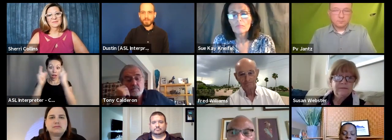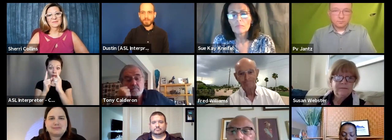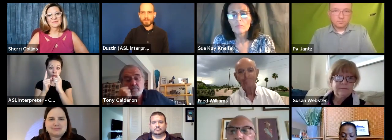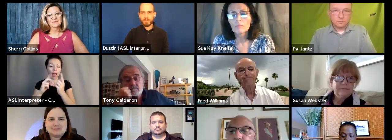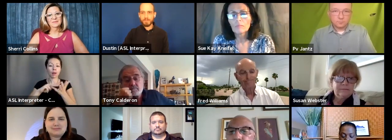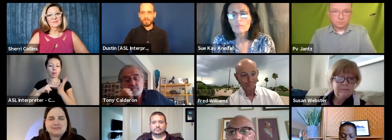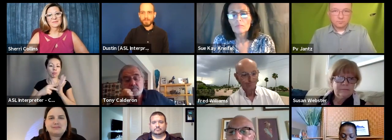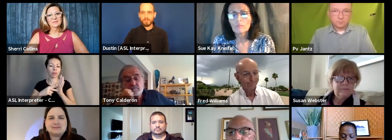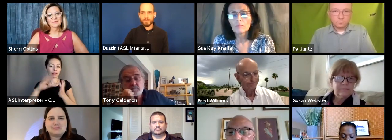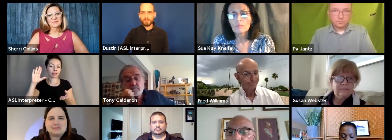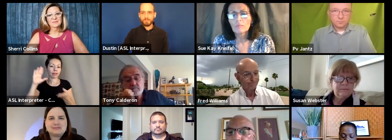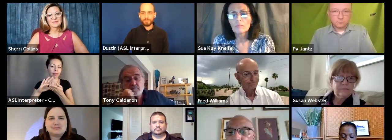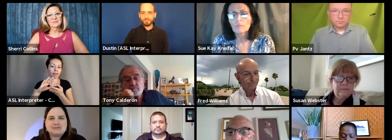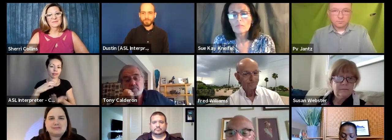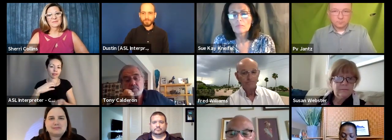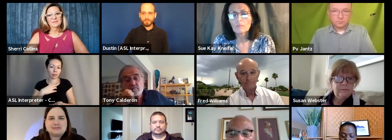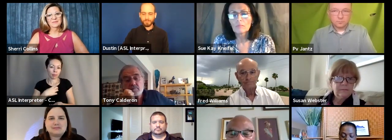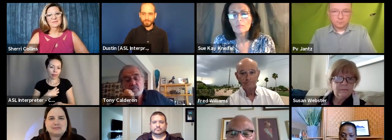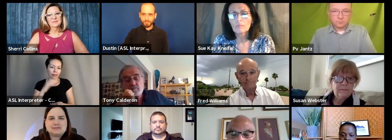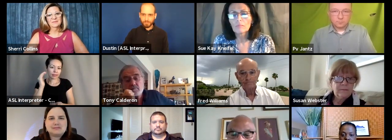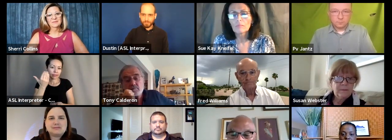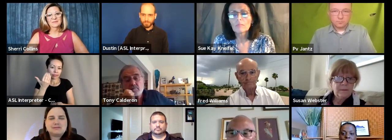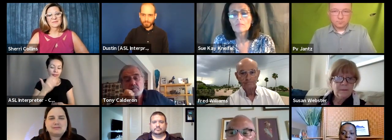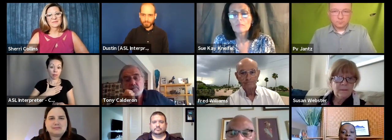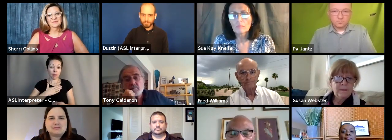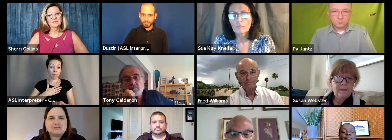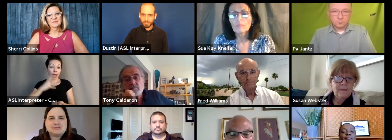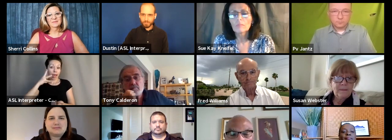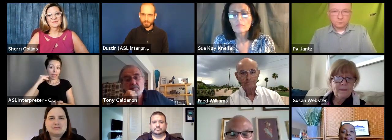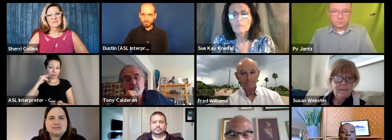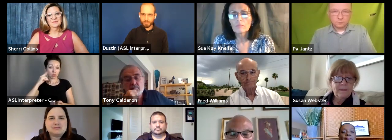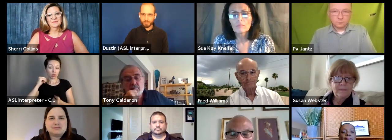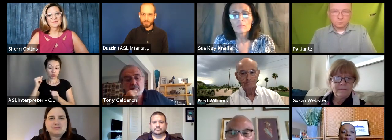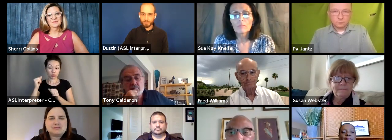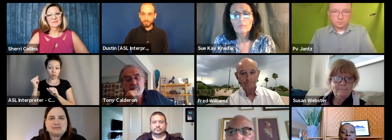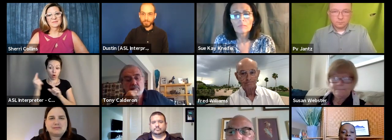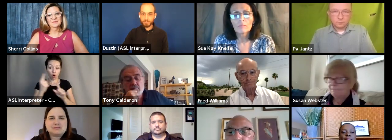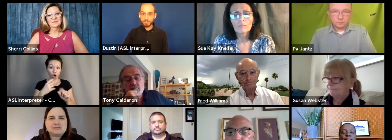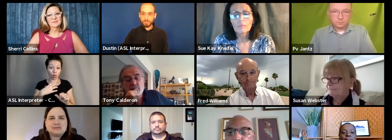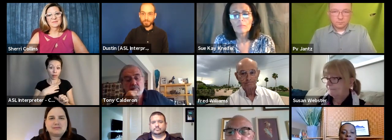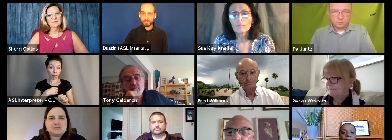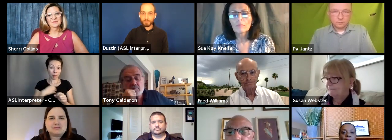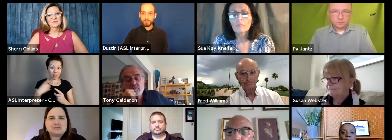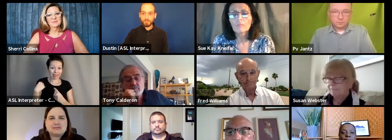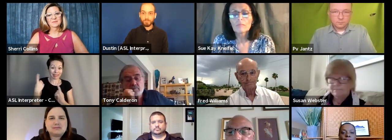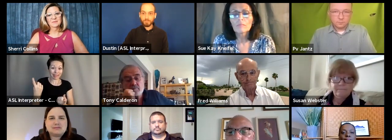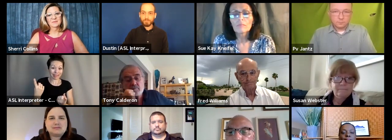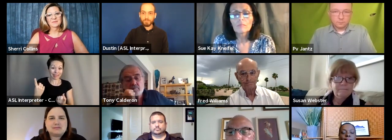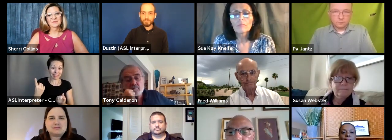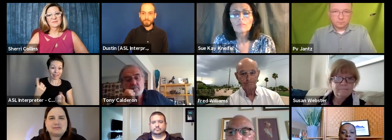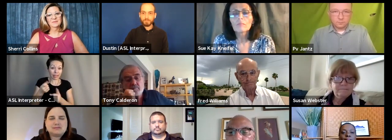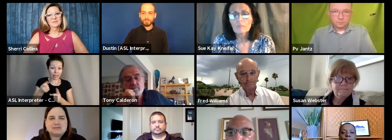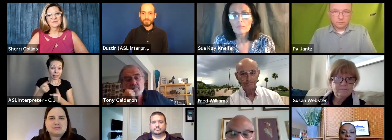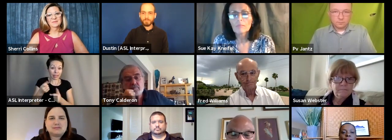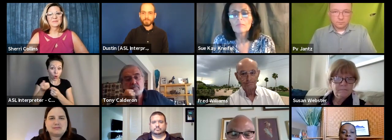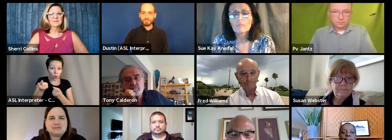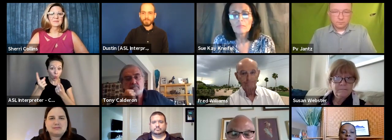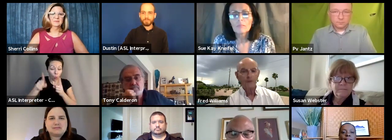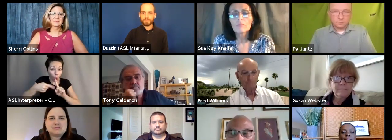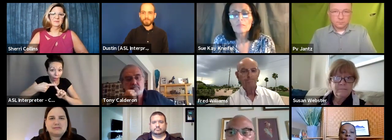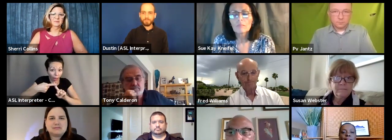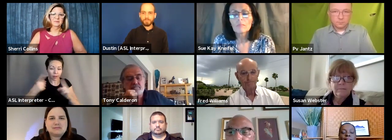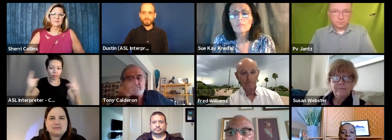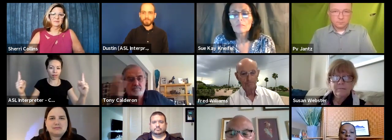would say, as far as I've been exposed to, all of the complaints have come from face-to-face interpreting, not video